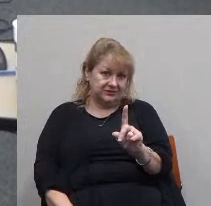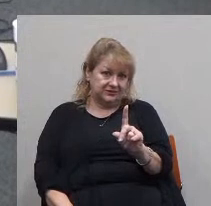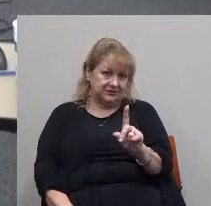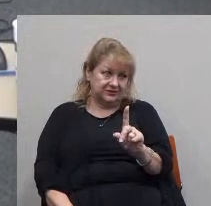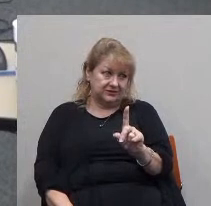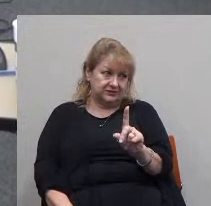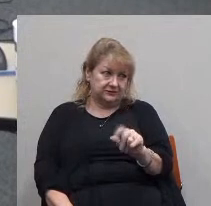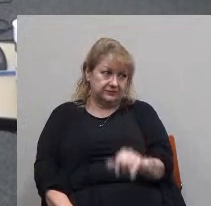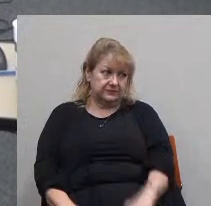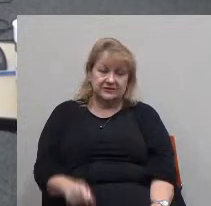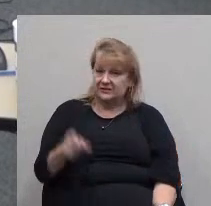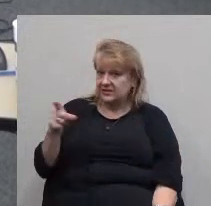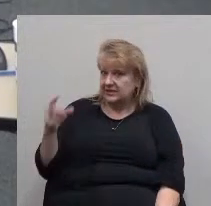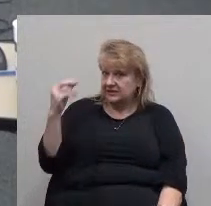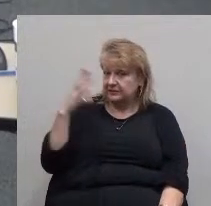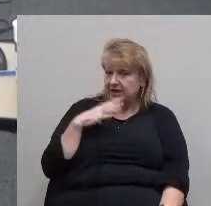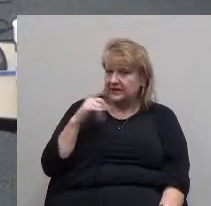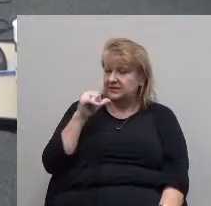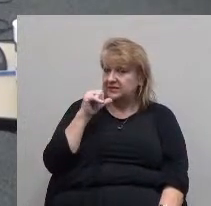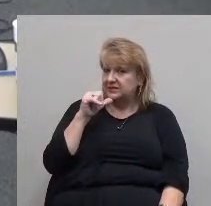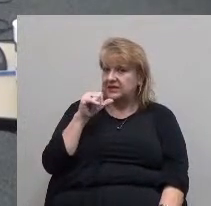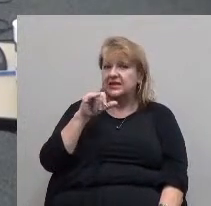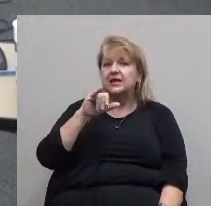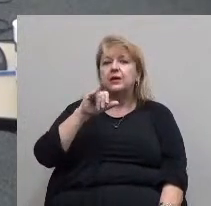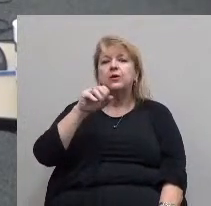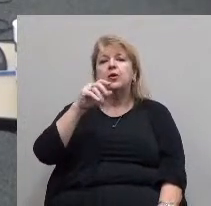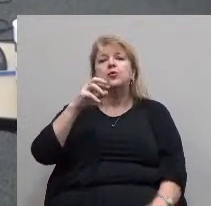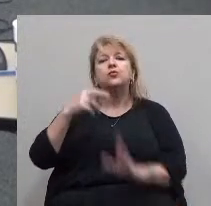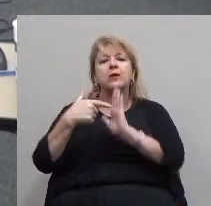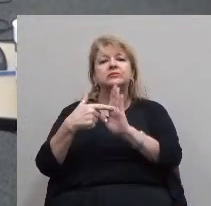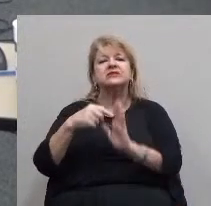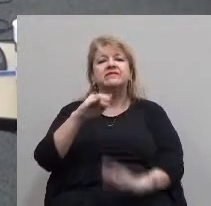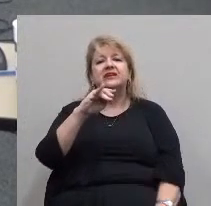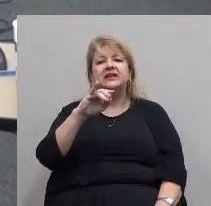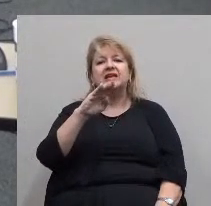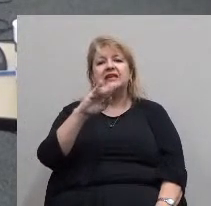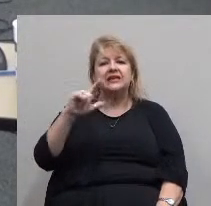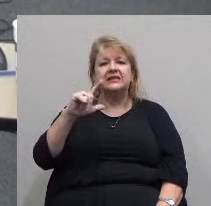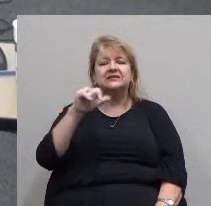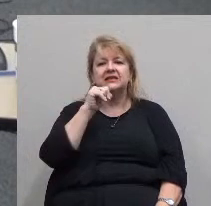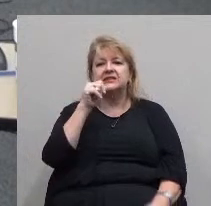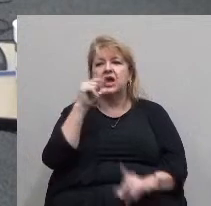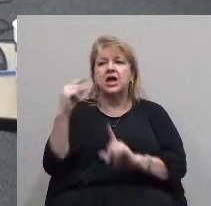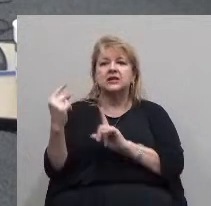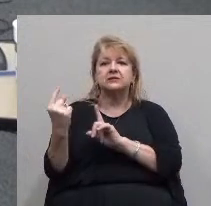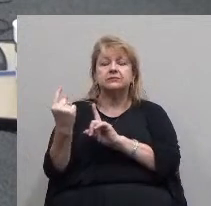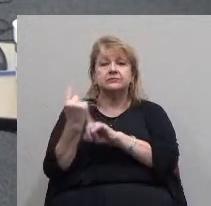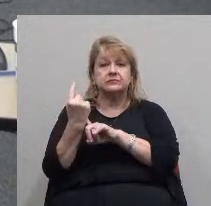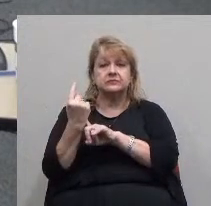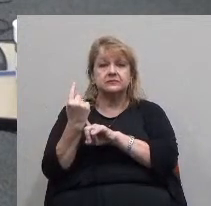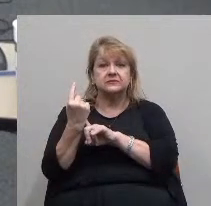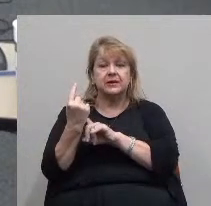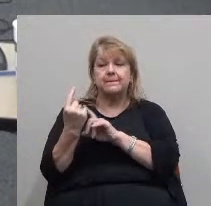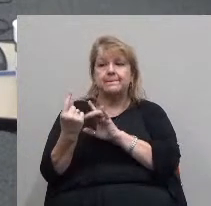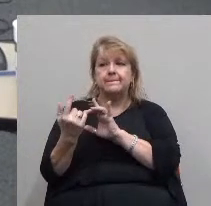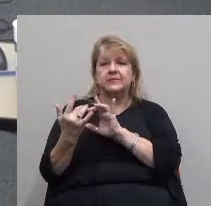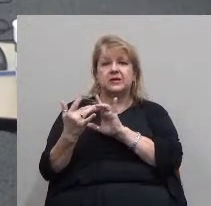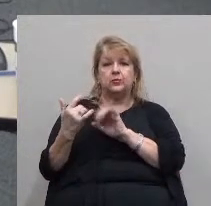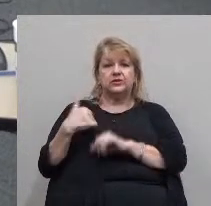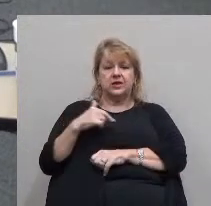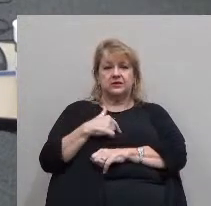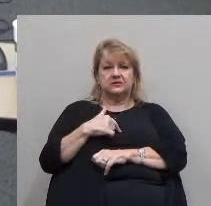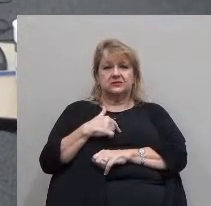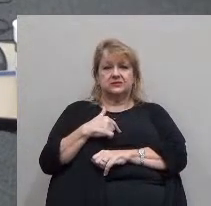So this fellow didn't come before to ask. Representative Ilg did not ask the department about his bill before he filed it. That's the thing about the